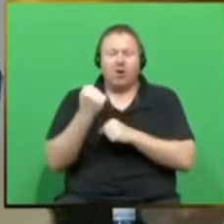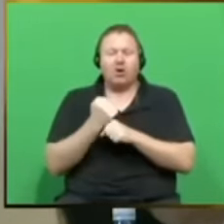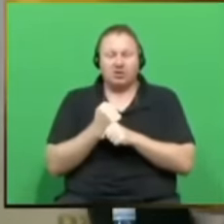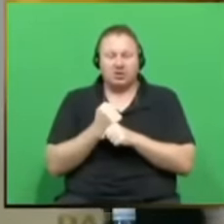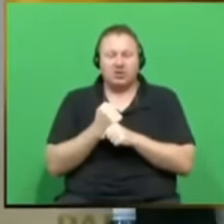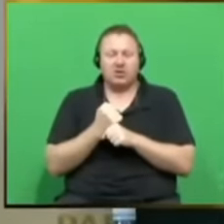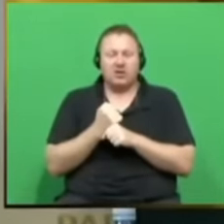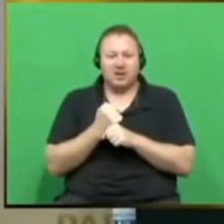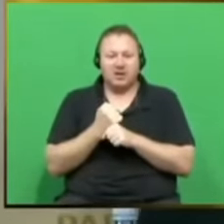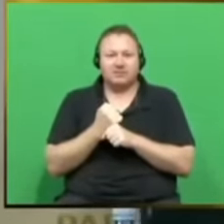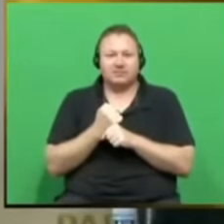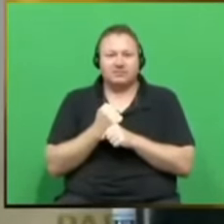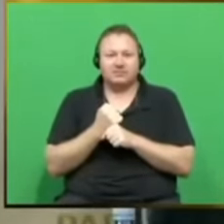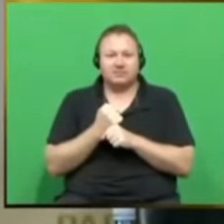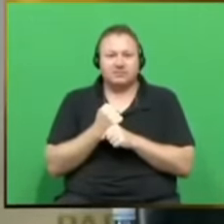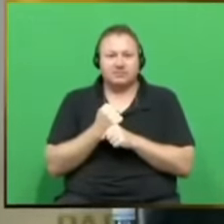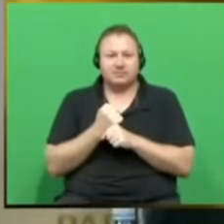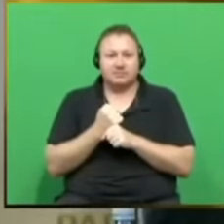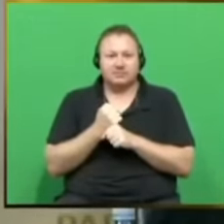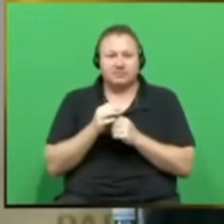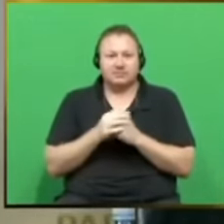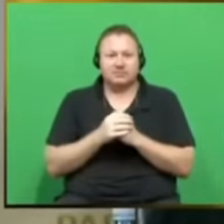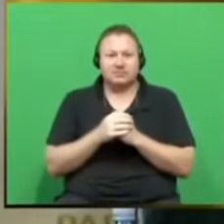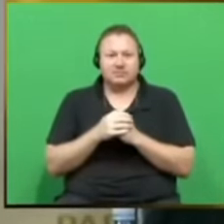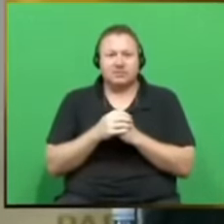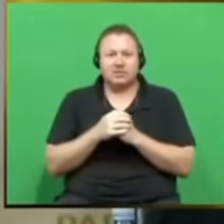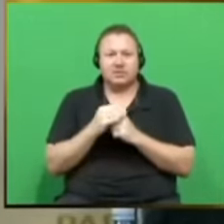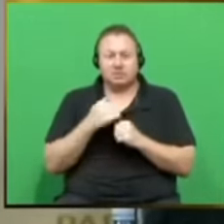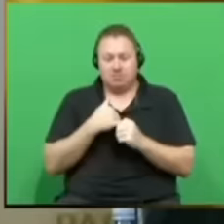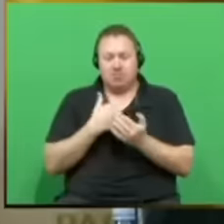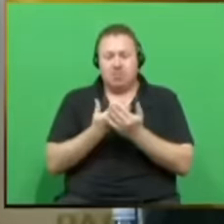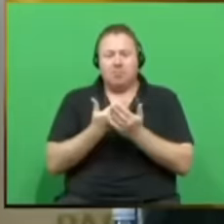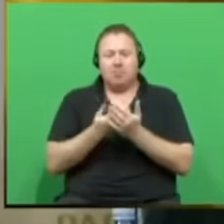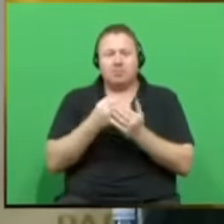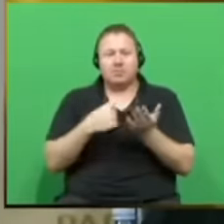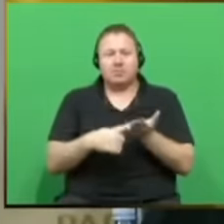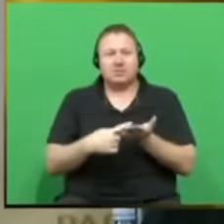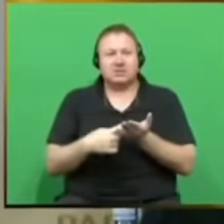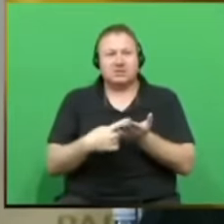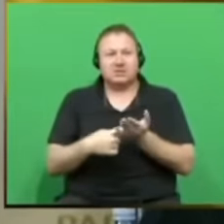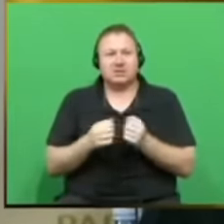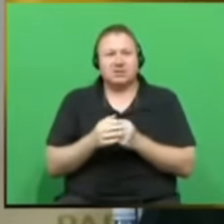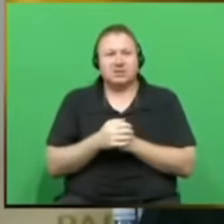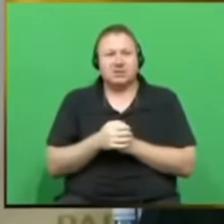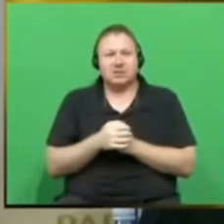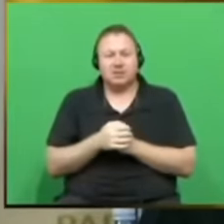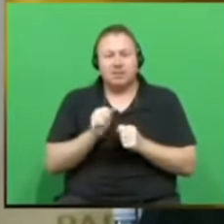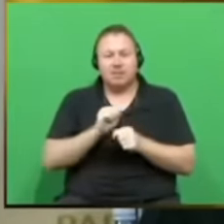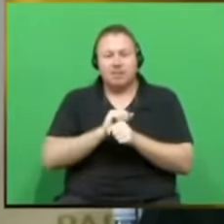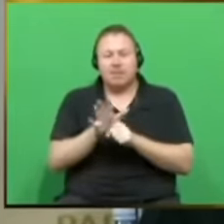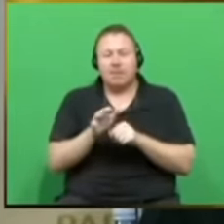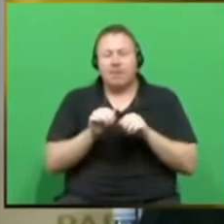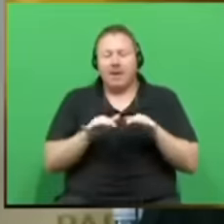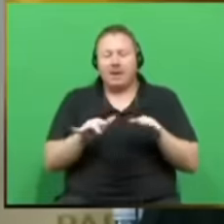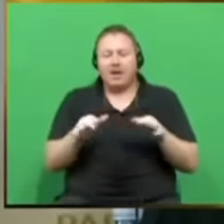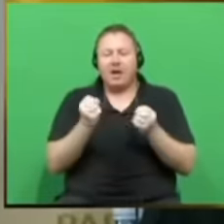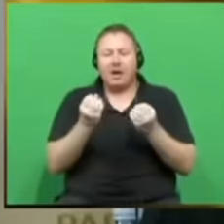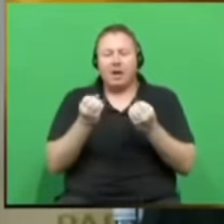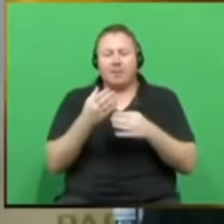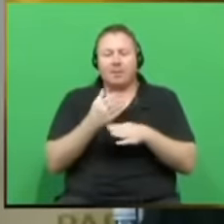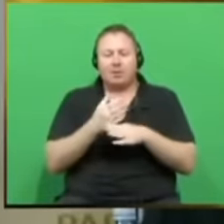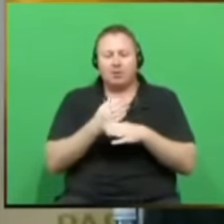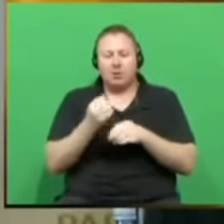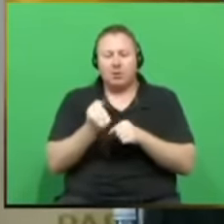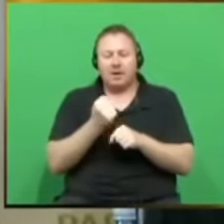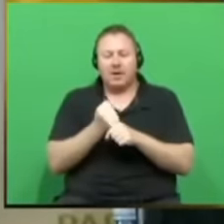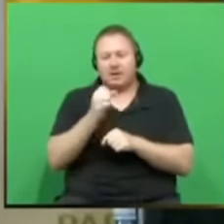Last year this time, Mr. President, I could talk about, coming out of the pandemic, how many jobs were